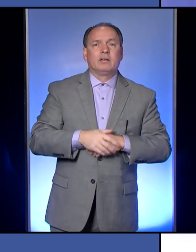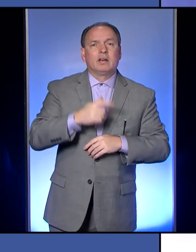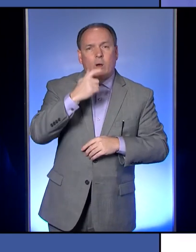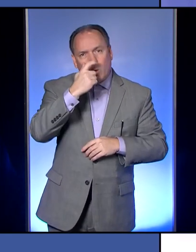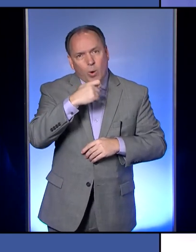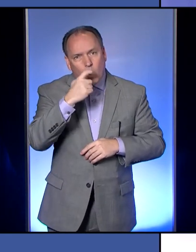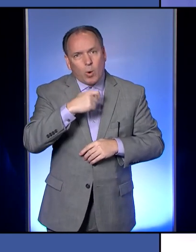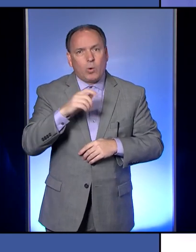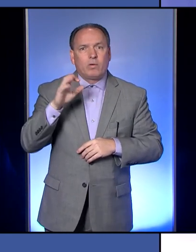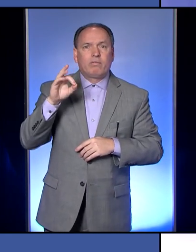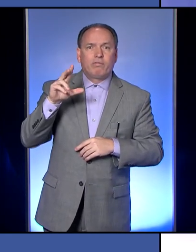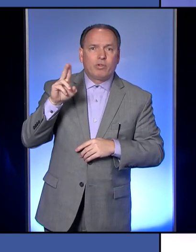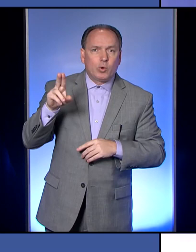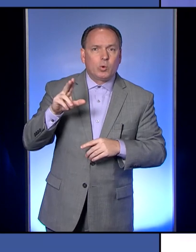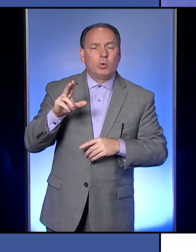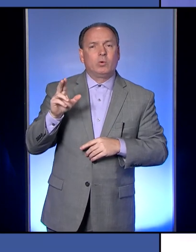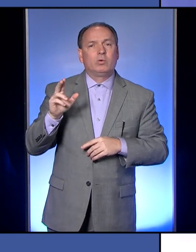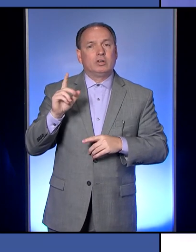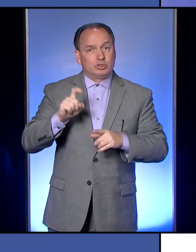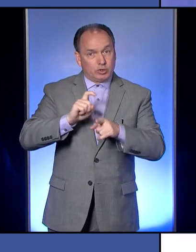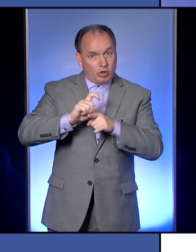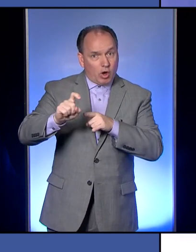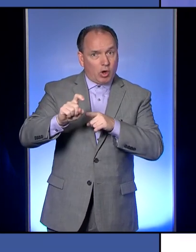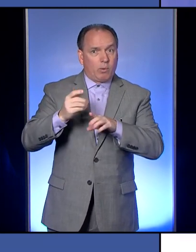symptoms should call our number at